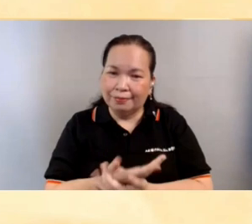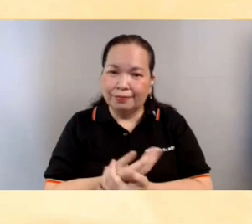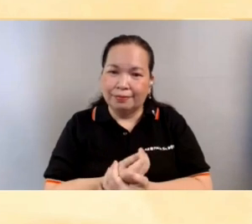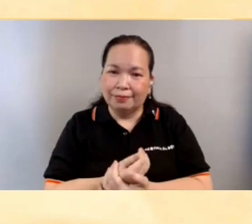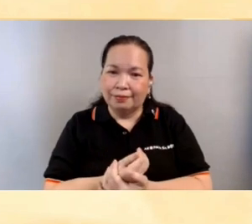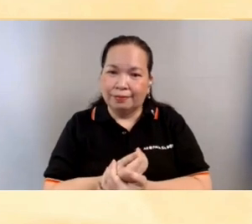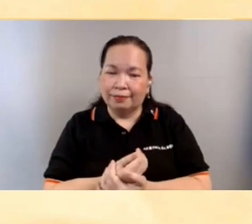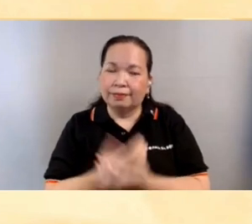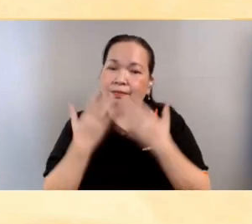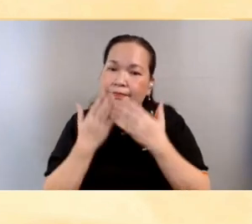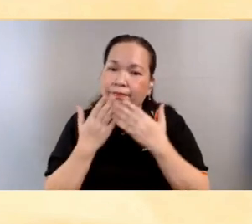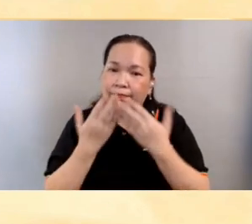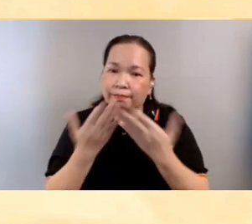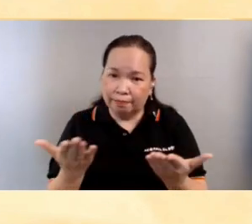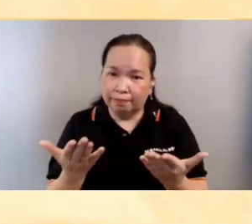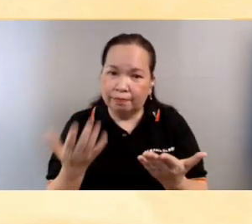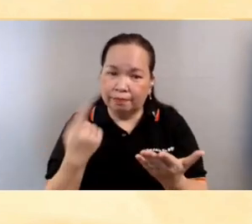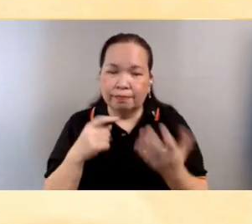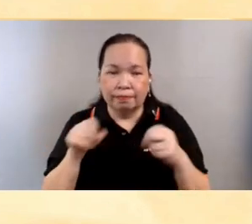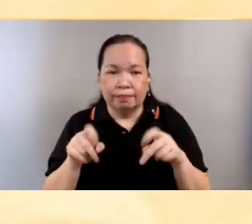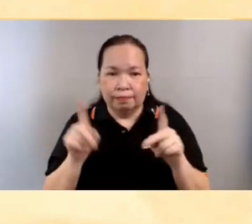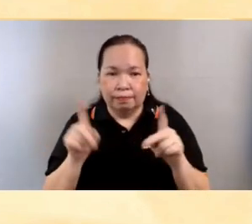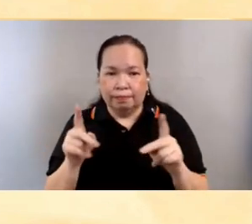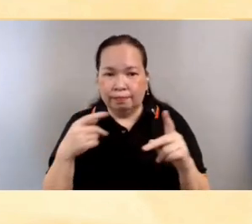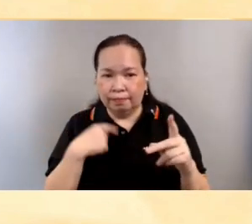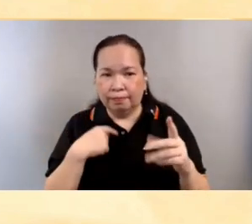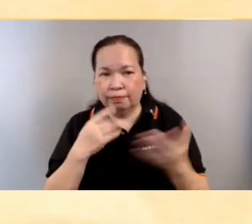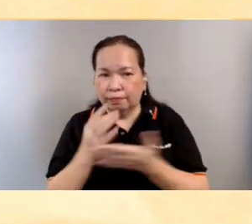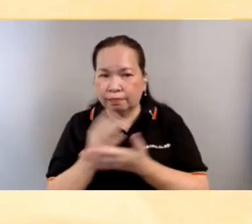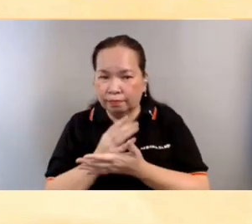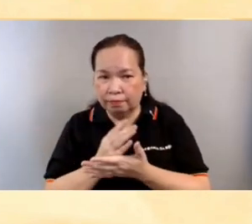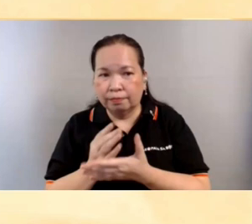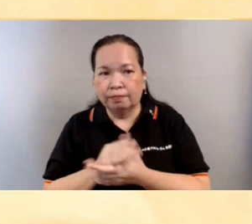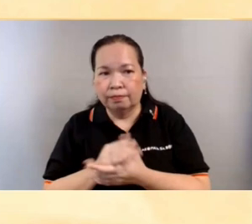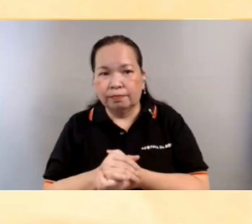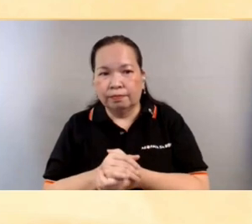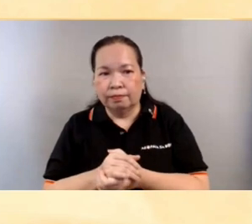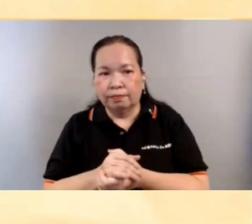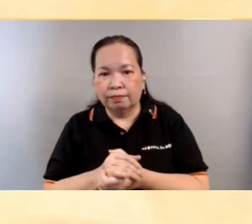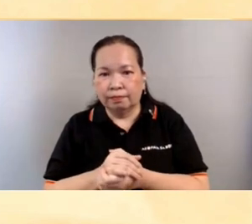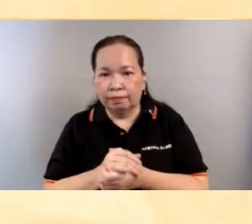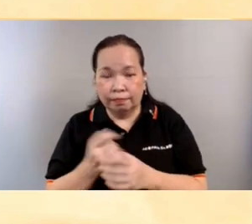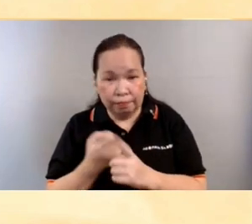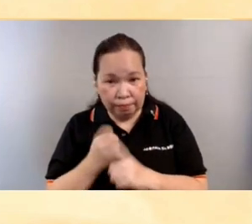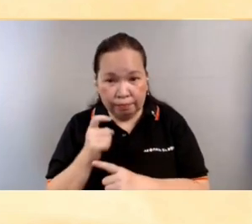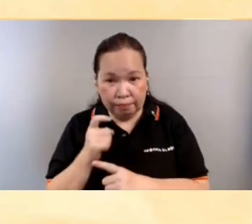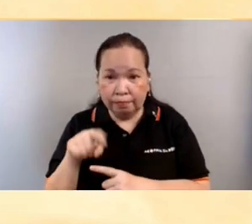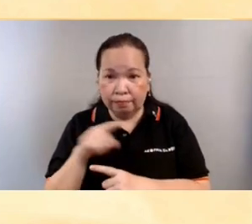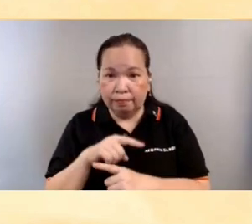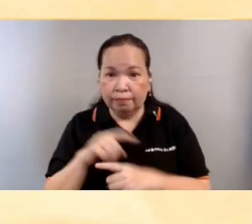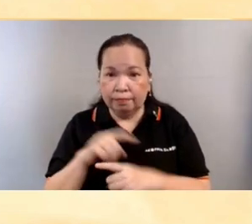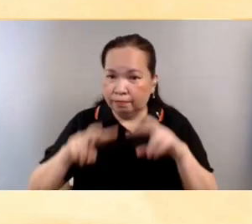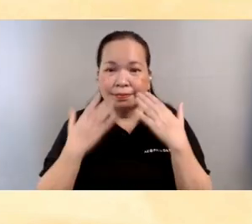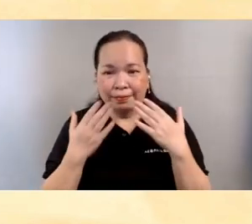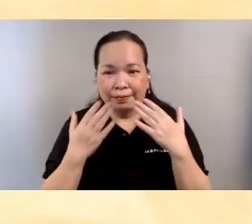like to thank you for this opportunity to actually share based on our research